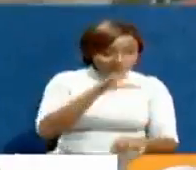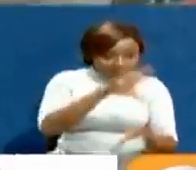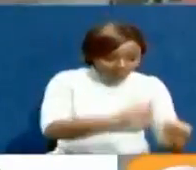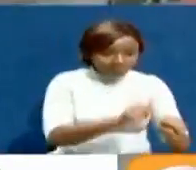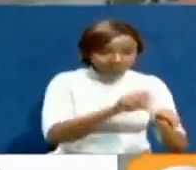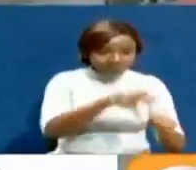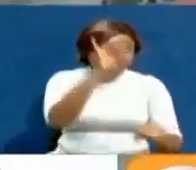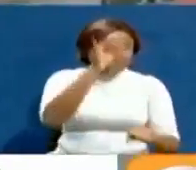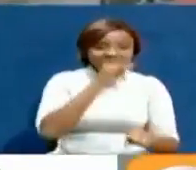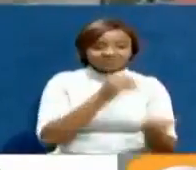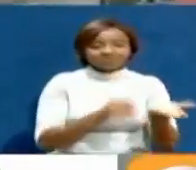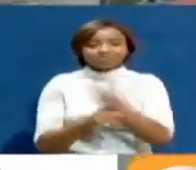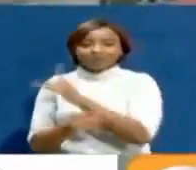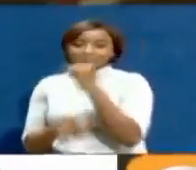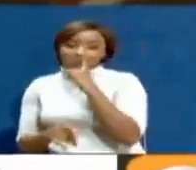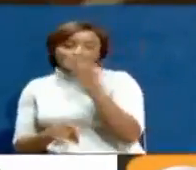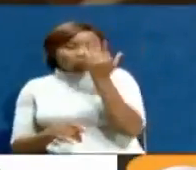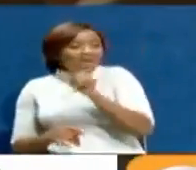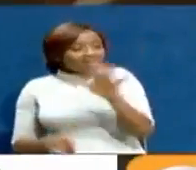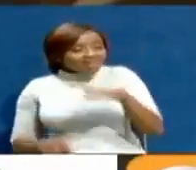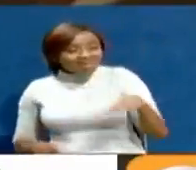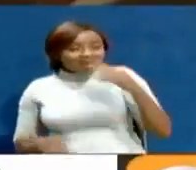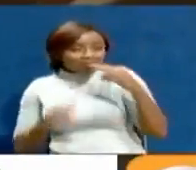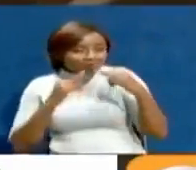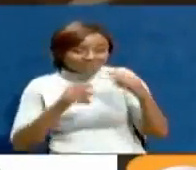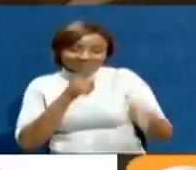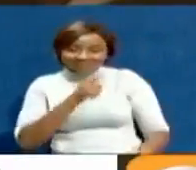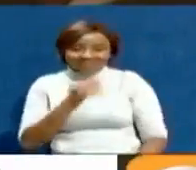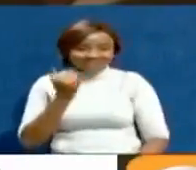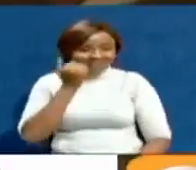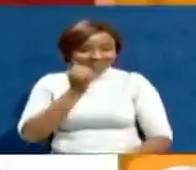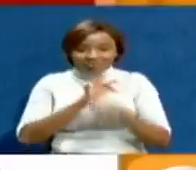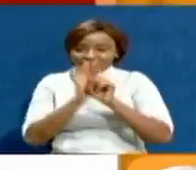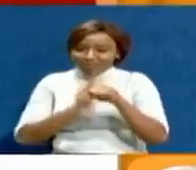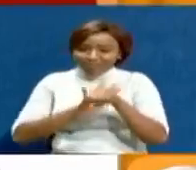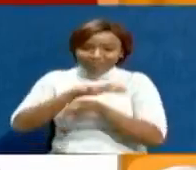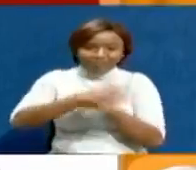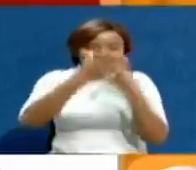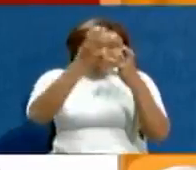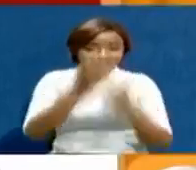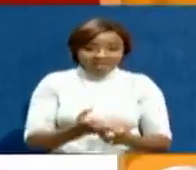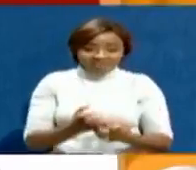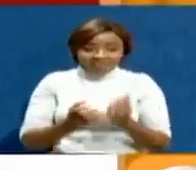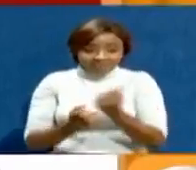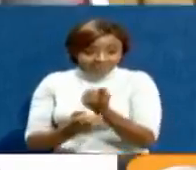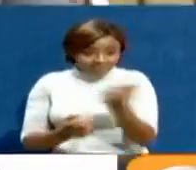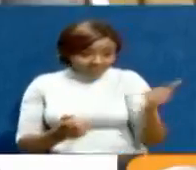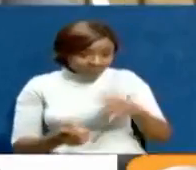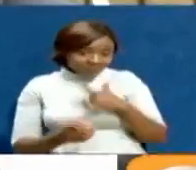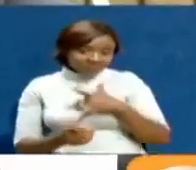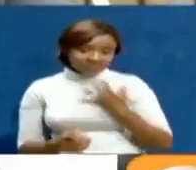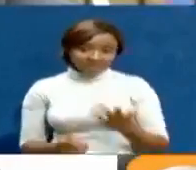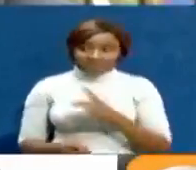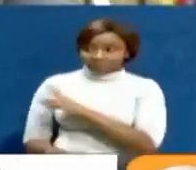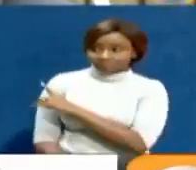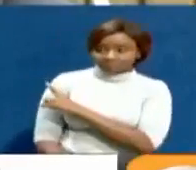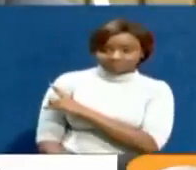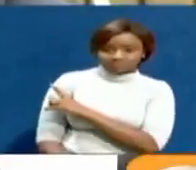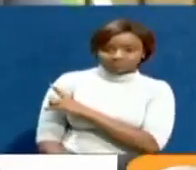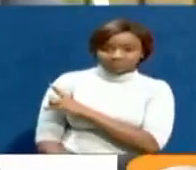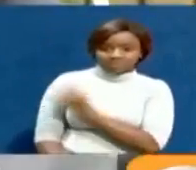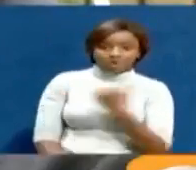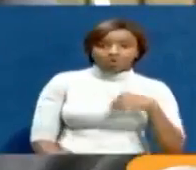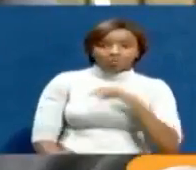as a disease-infected zone has industry players feeling the heat this Easter period. The numbers that